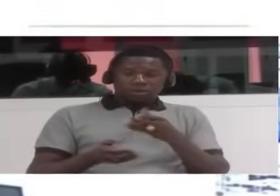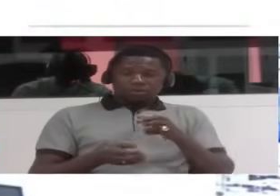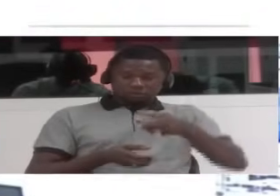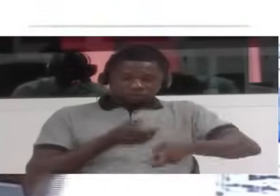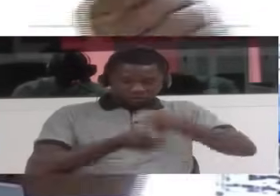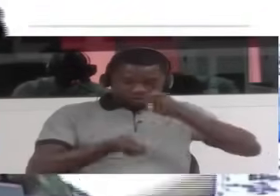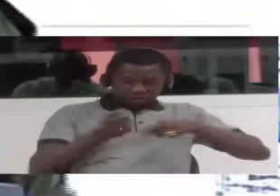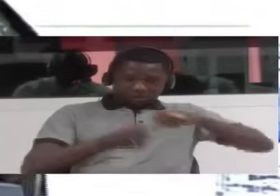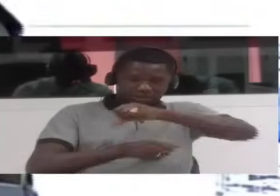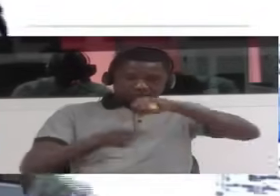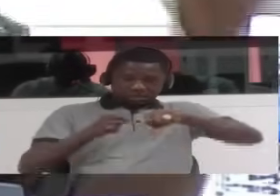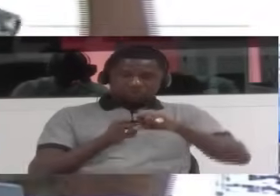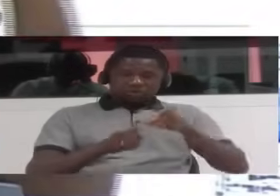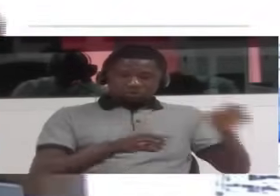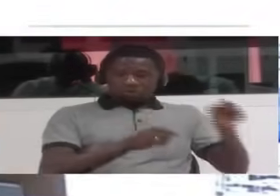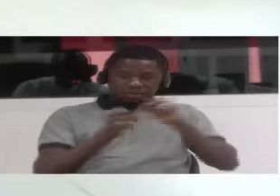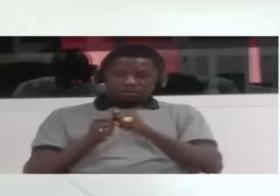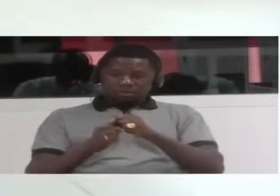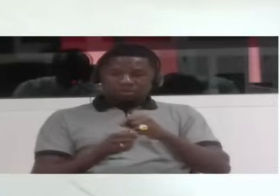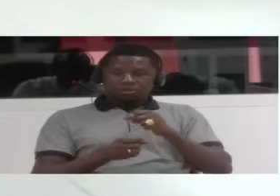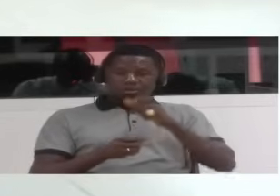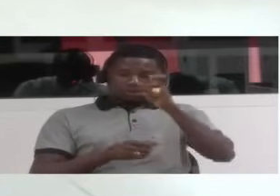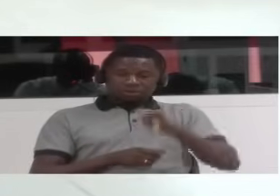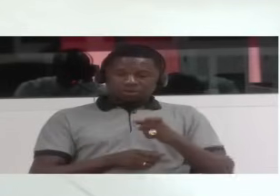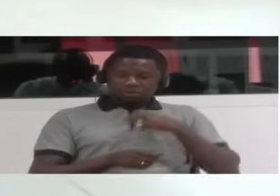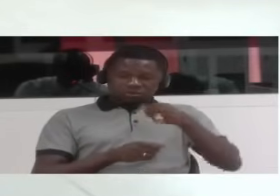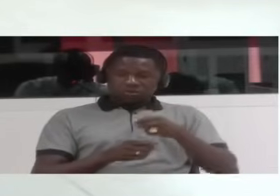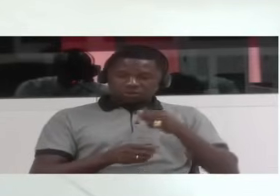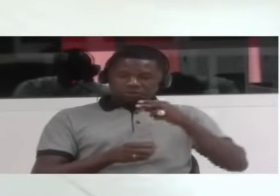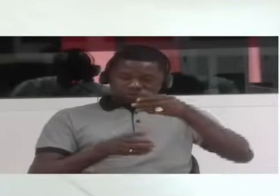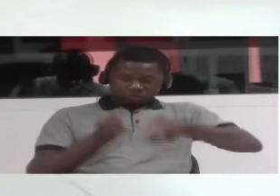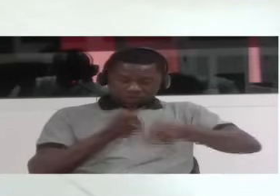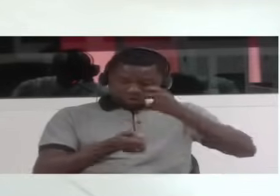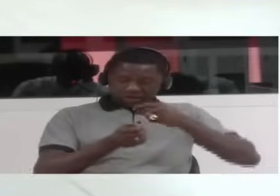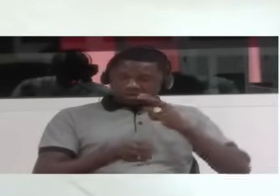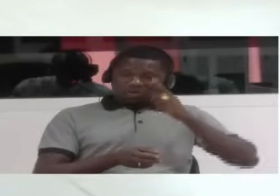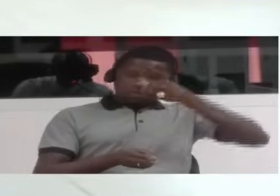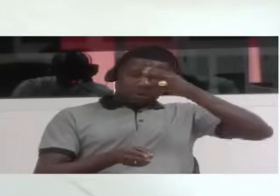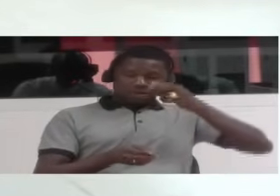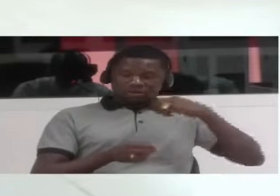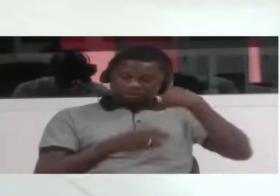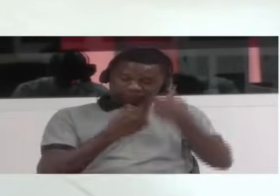person up to the well. They will fire at him, and he will fall into the well.